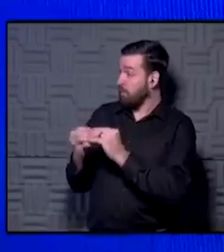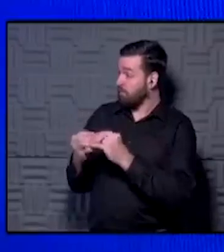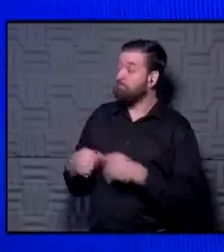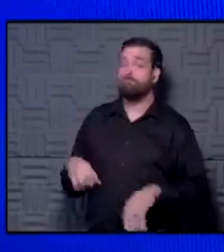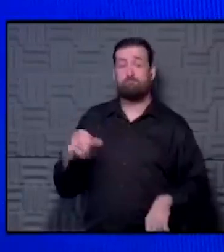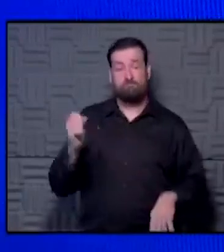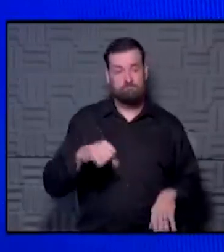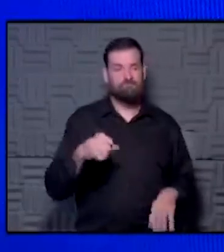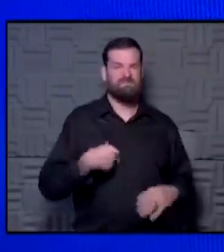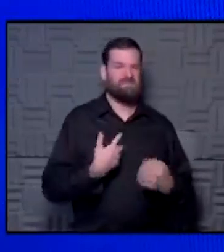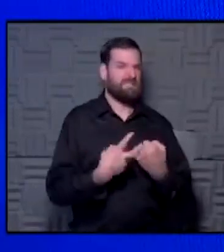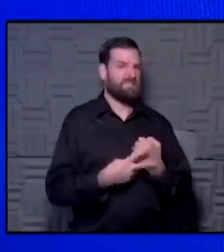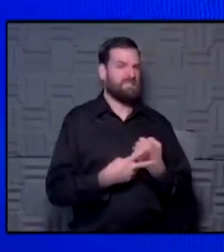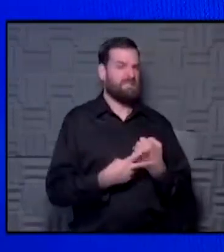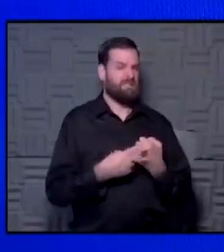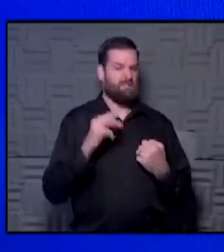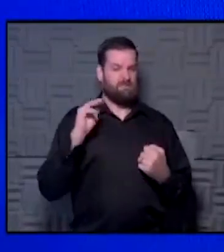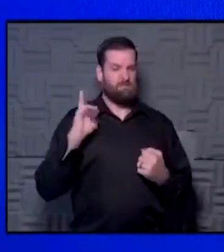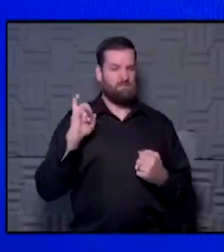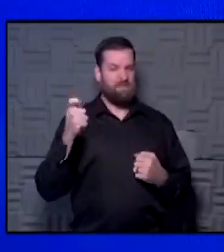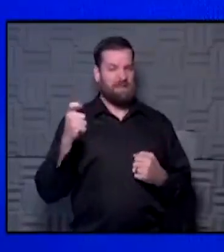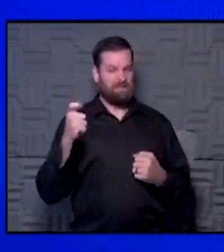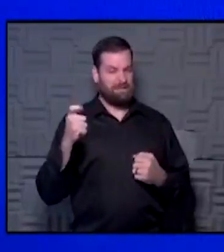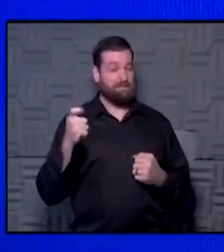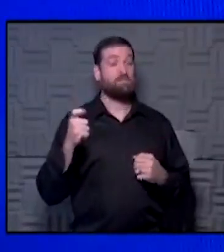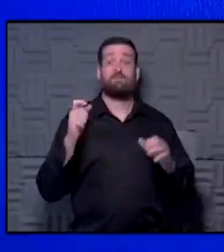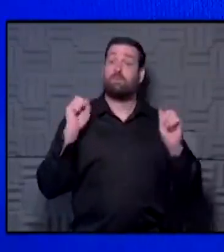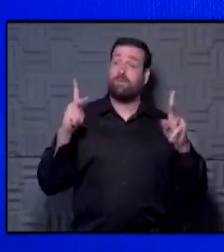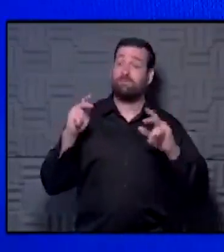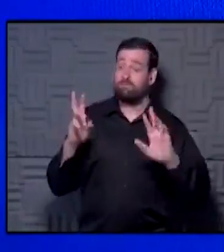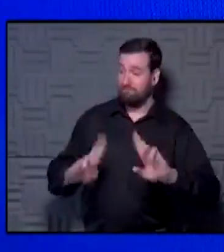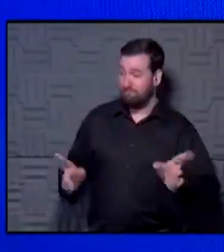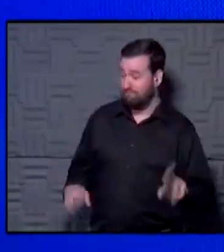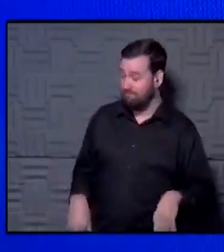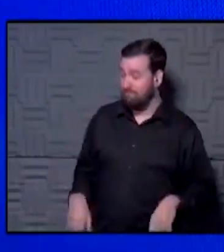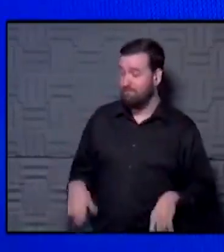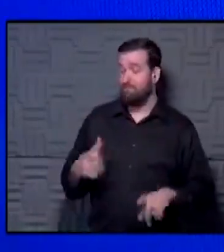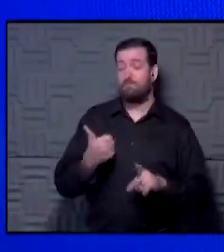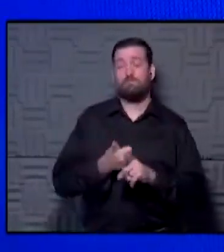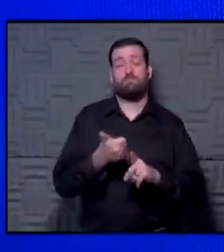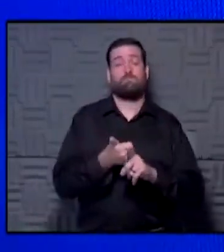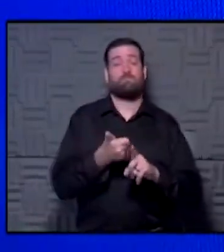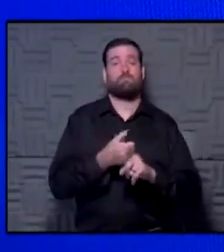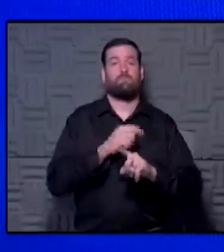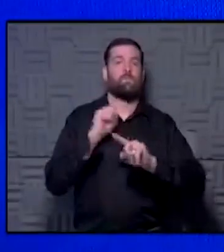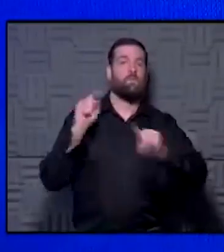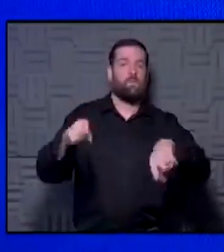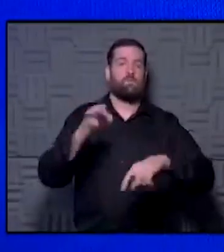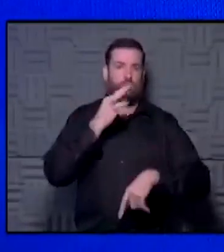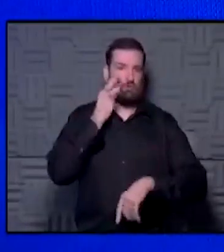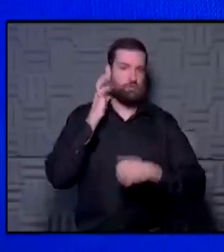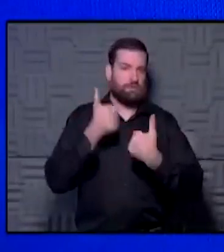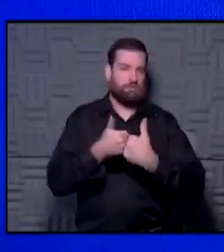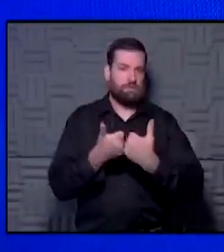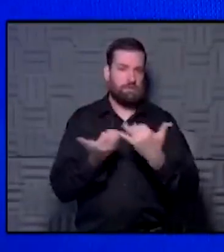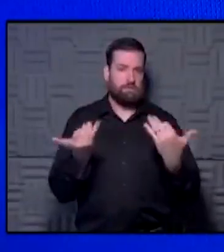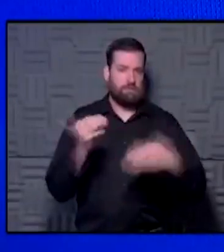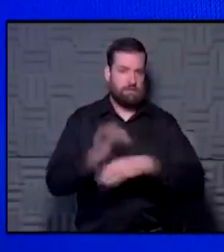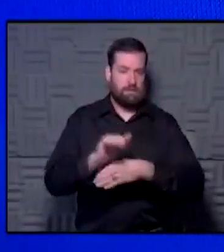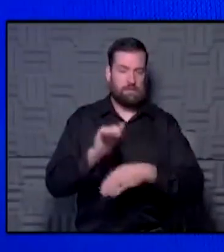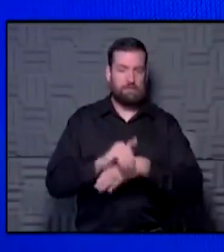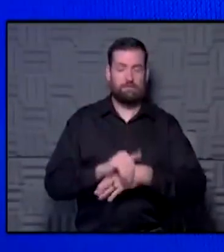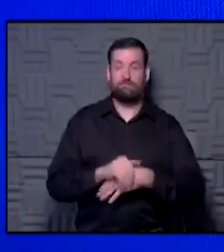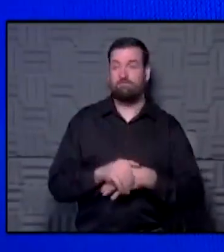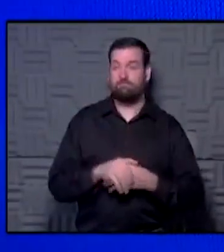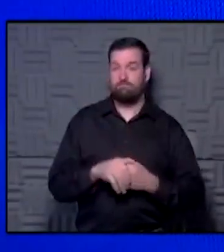Yeah. I've been saving Max's question. Okay, Max. Here we go. Yeah. He is going to the Chiefs game tonight. He's been listening